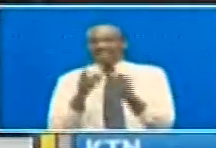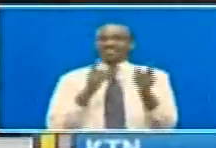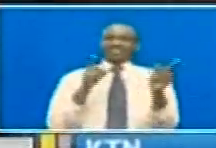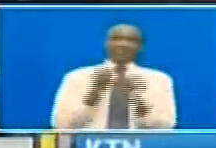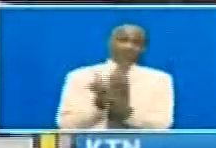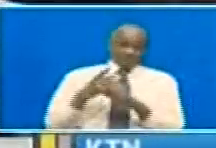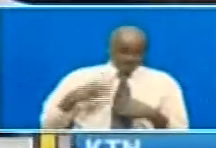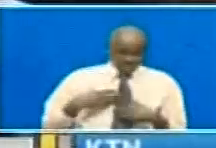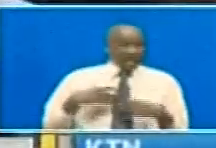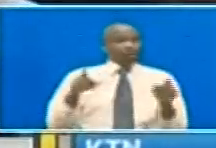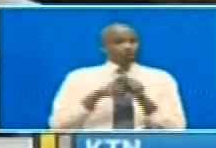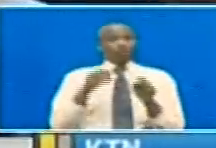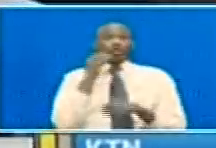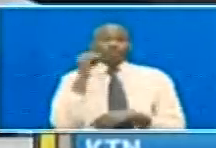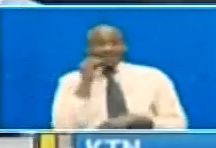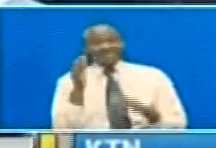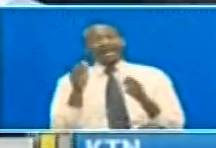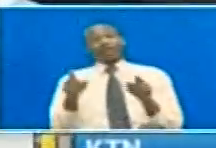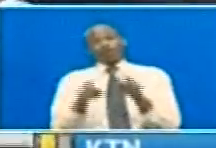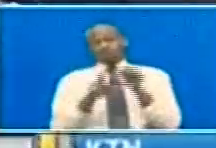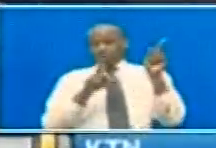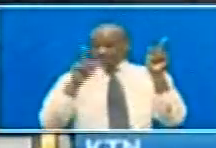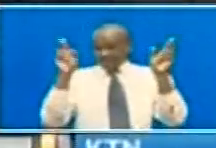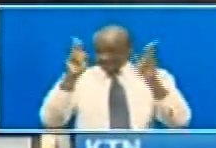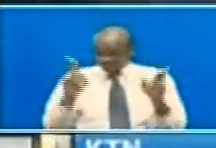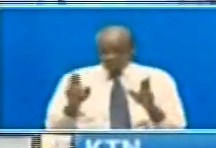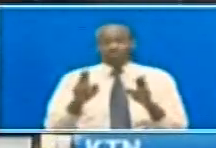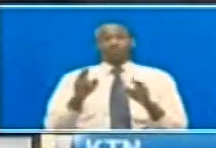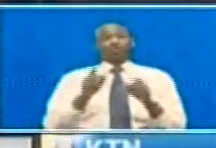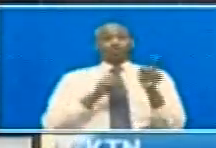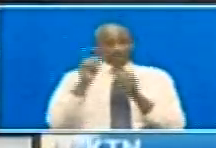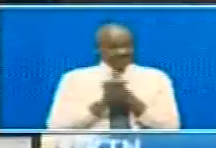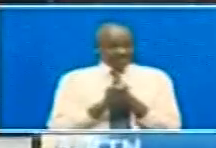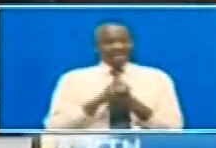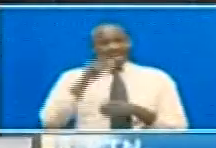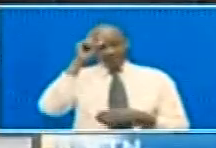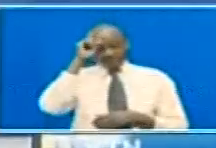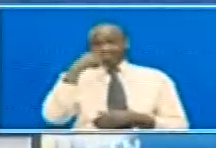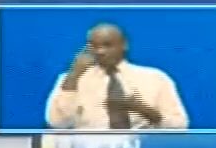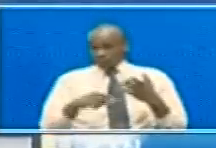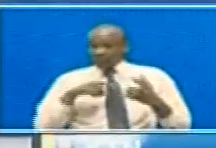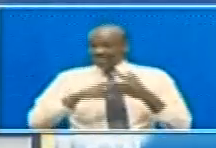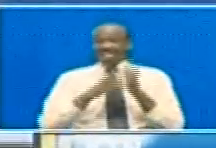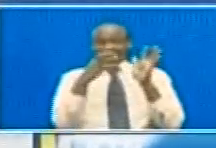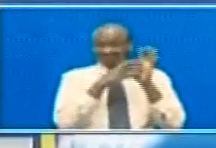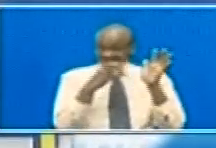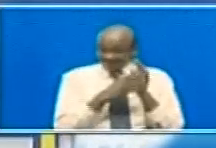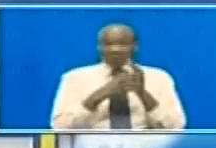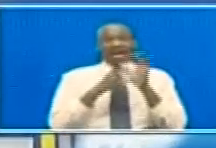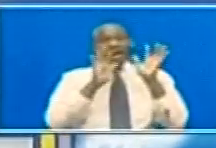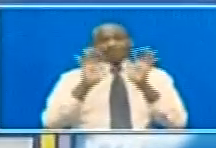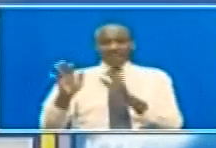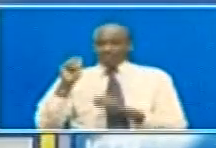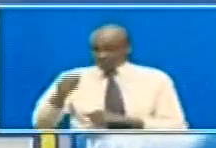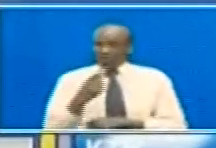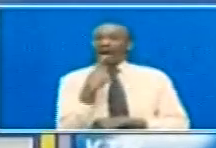in efforts to grow both domestic and international tourism, the government is set to begin global advertising campaigns at a cost of